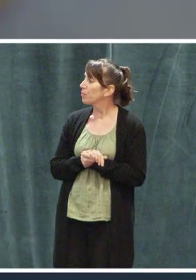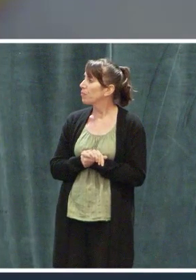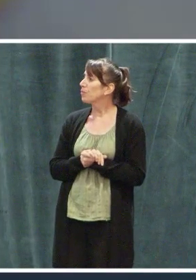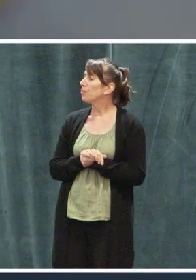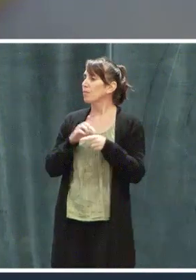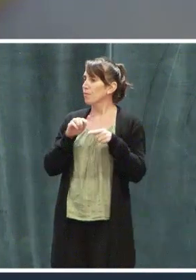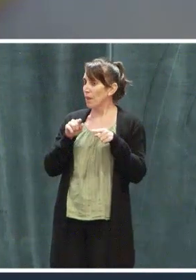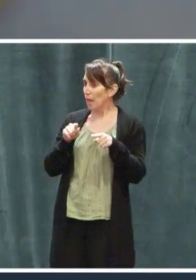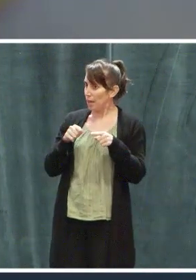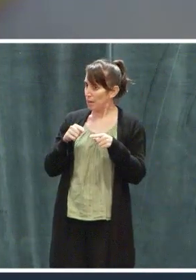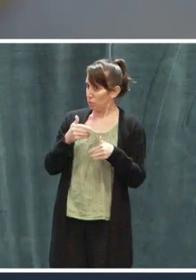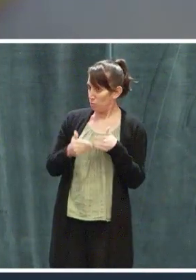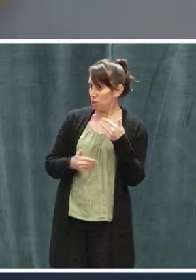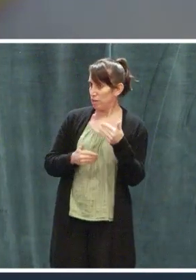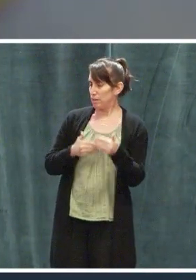As we proceed